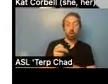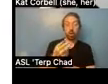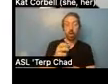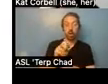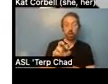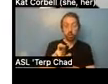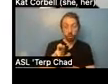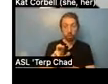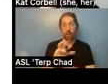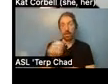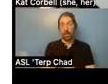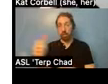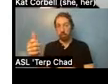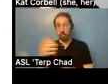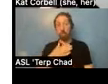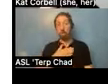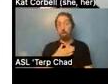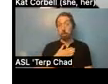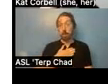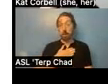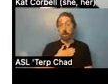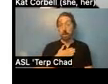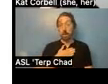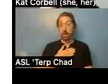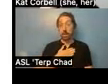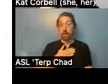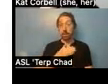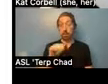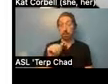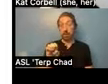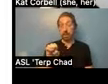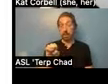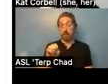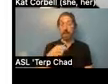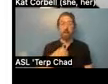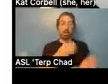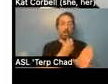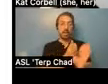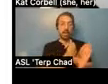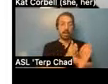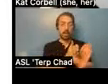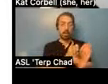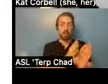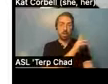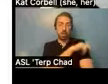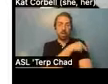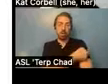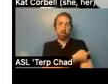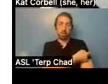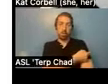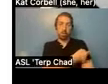was, um, in a hospital, a psychiatric hospital for three months, um, before I was placed into, um, supportive housing.